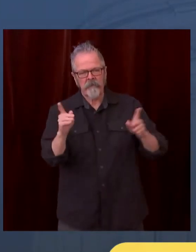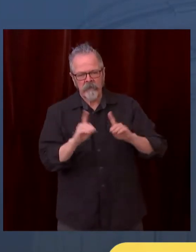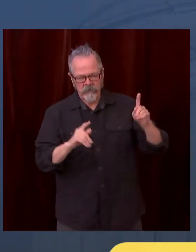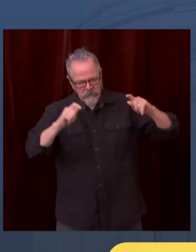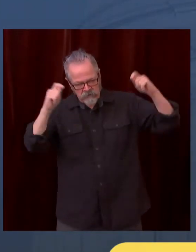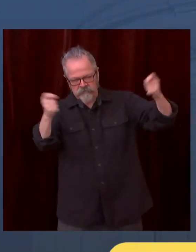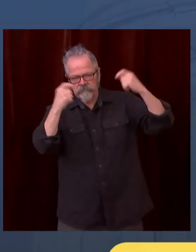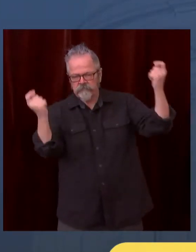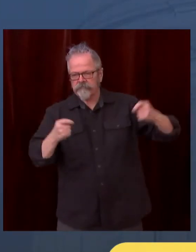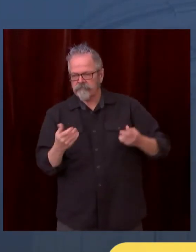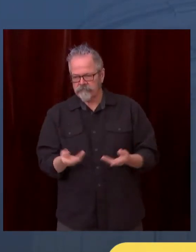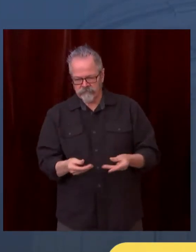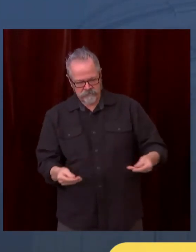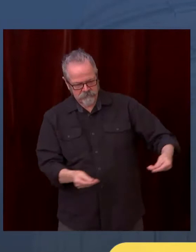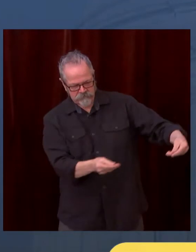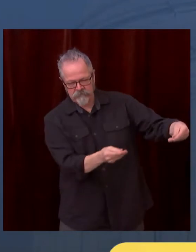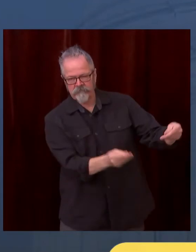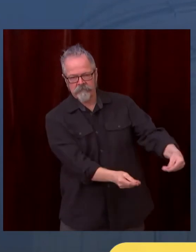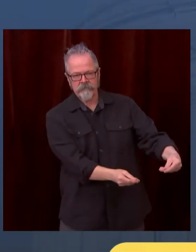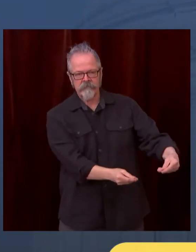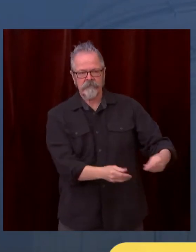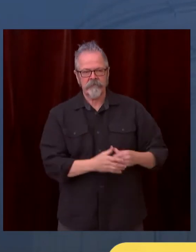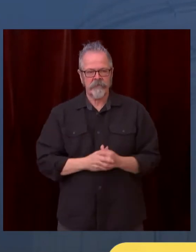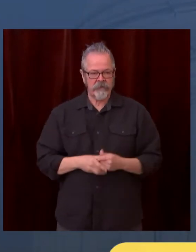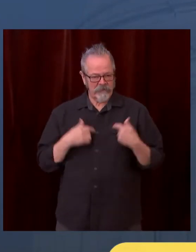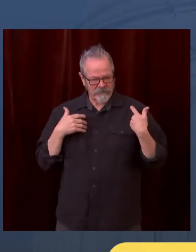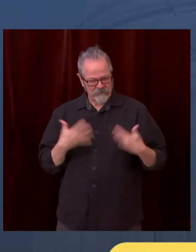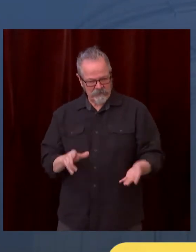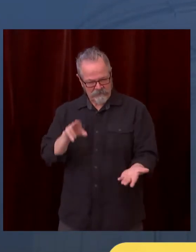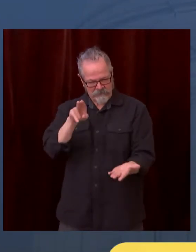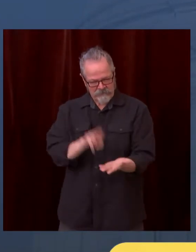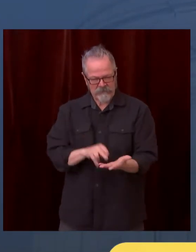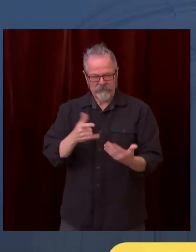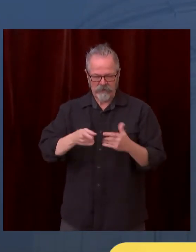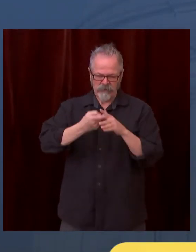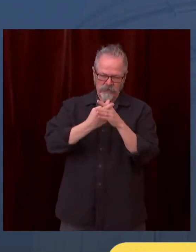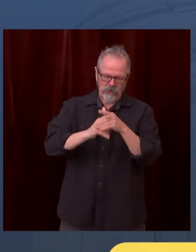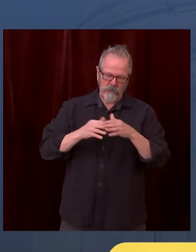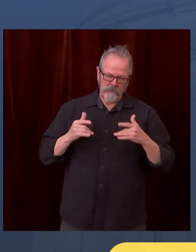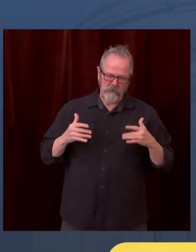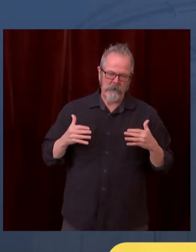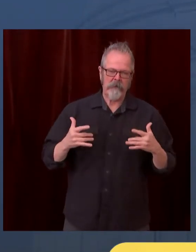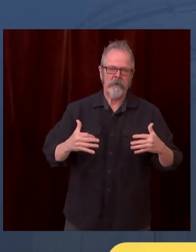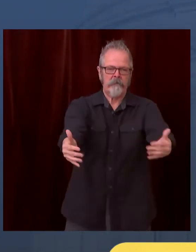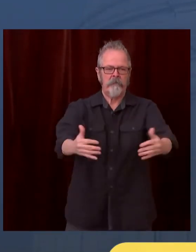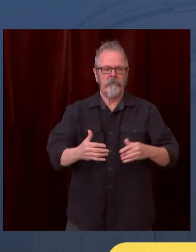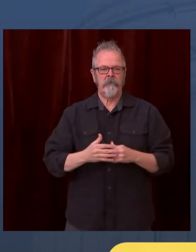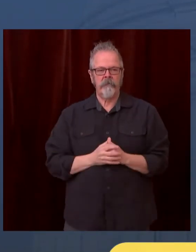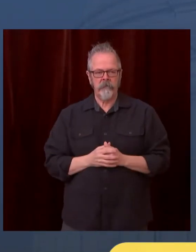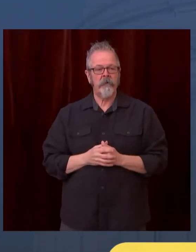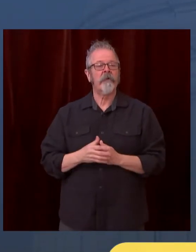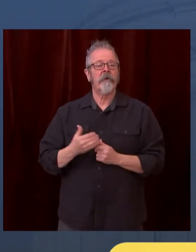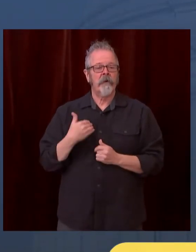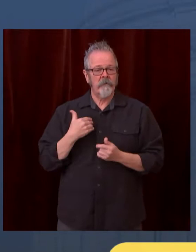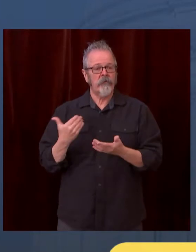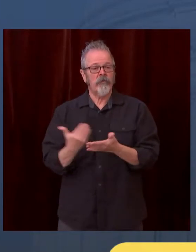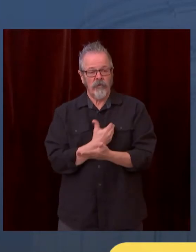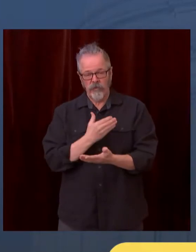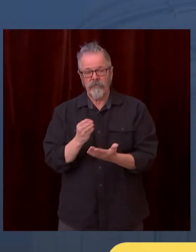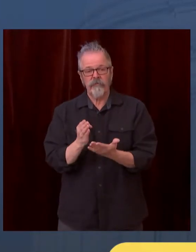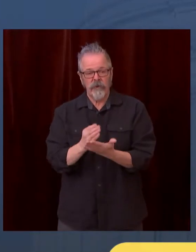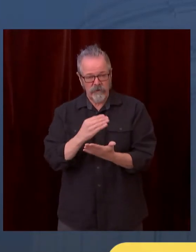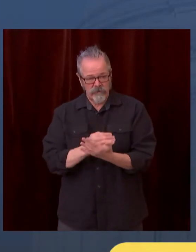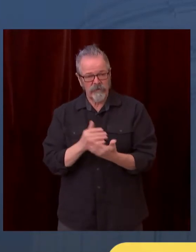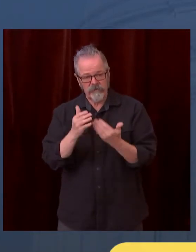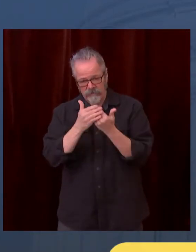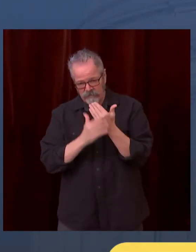come. We're not done. We should note that there's another budget to come, and there's going to be a lot of other good news in the months